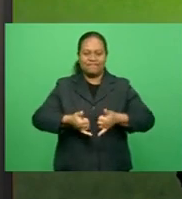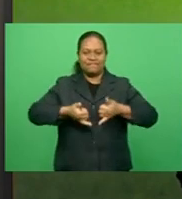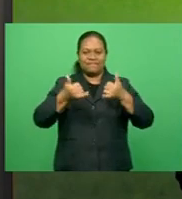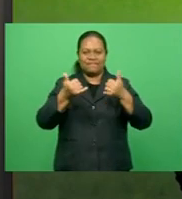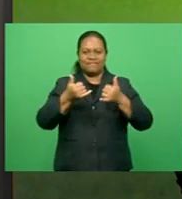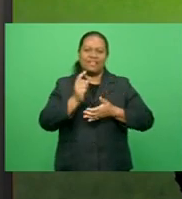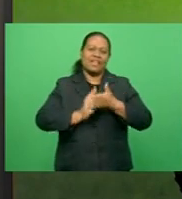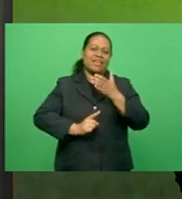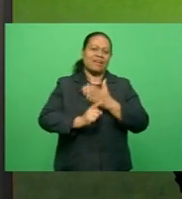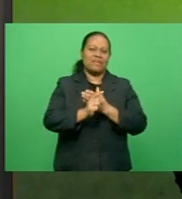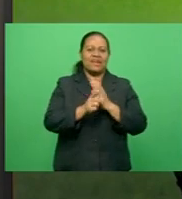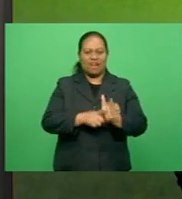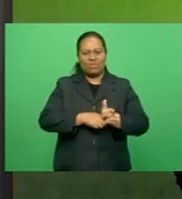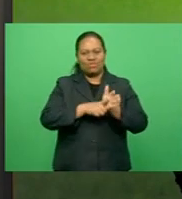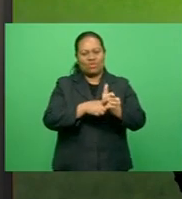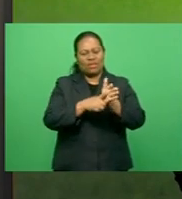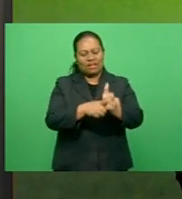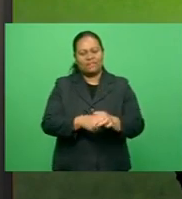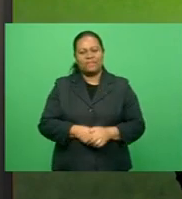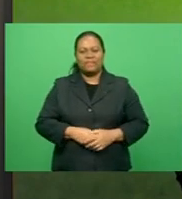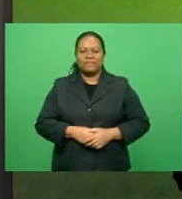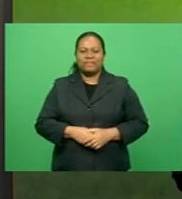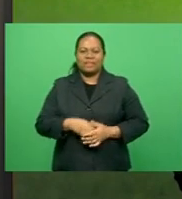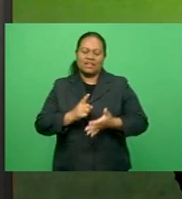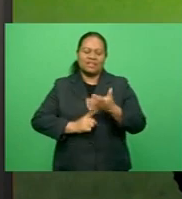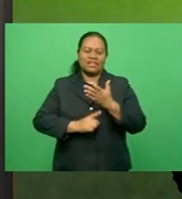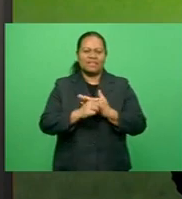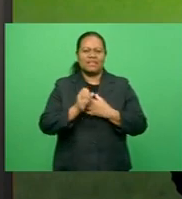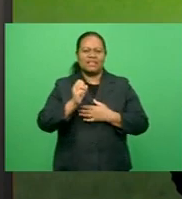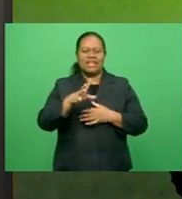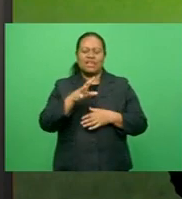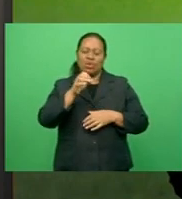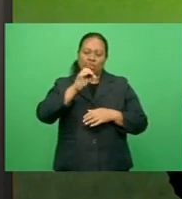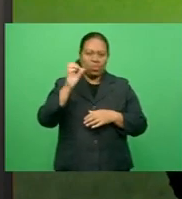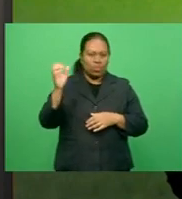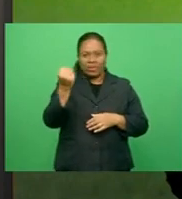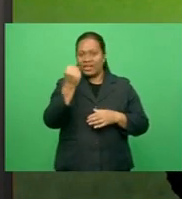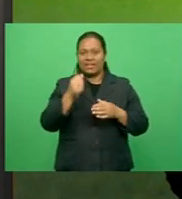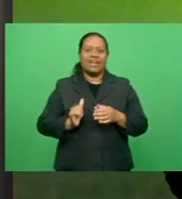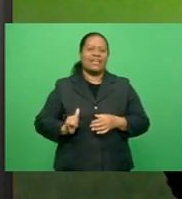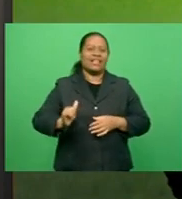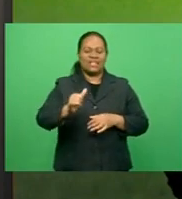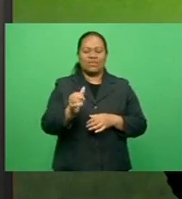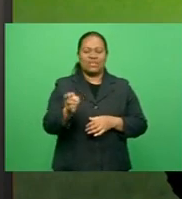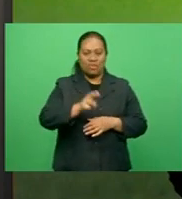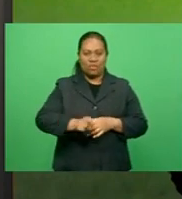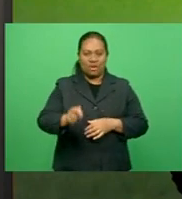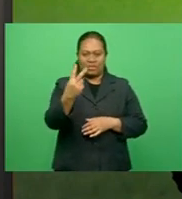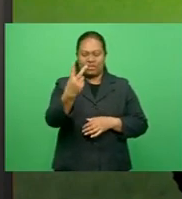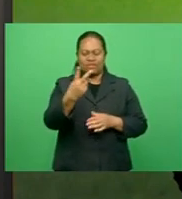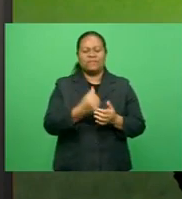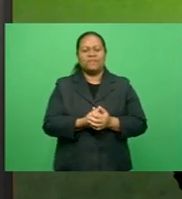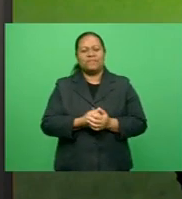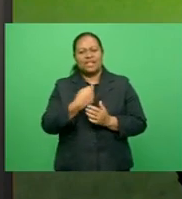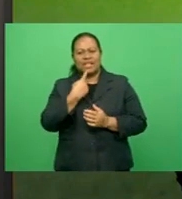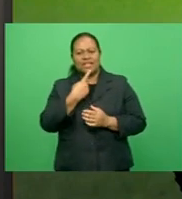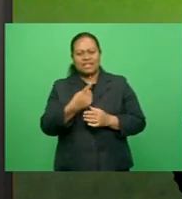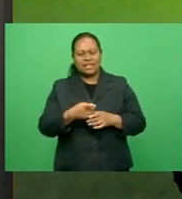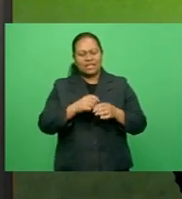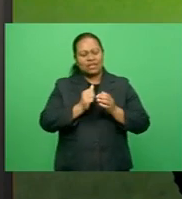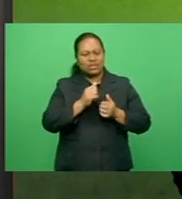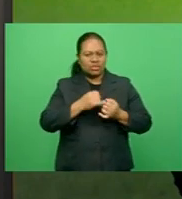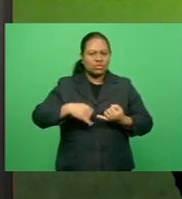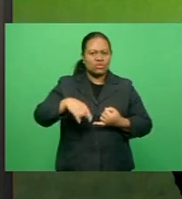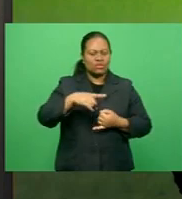Churchill Park in LAUTOKA. Having escaped with a 10-3 win against Yasawa in round 2, the capital city side knows the Marlins will